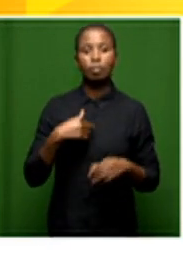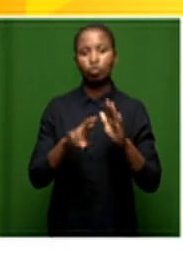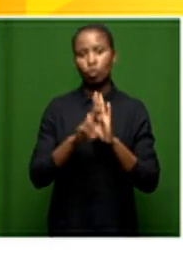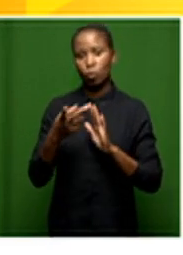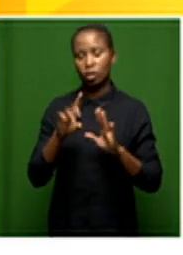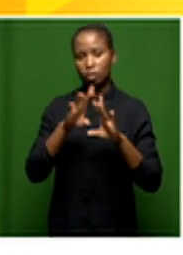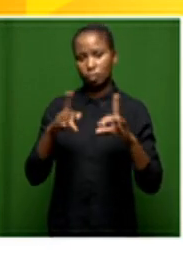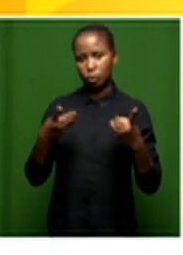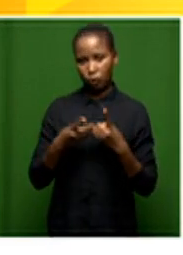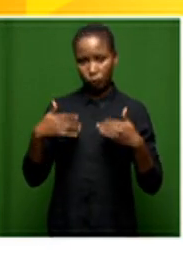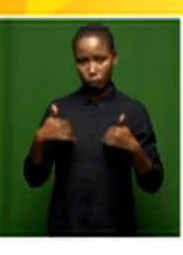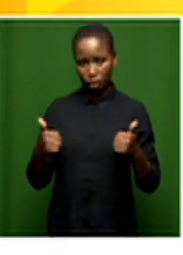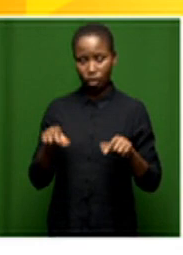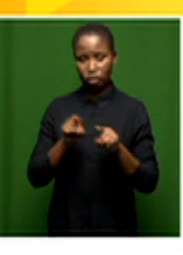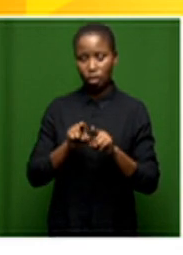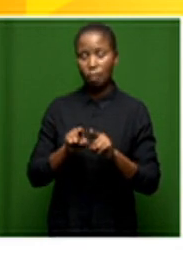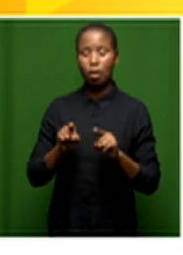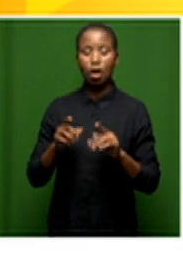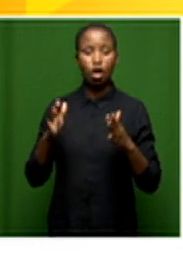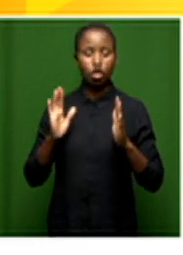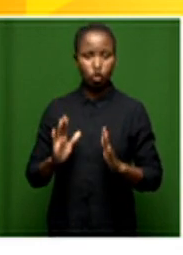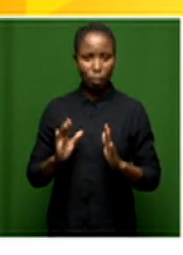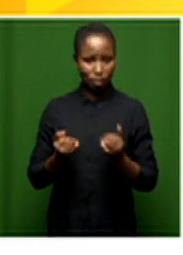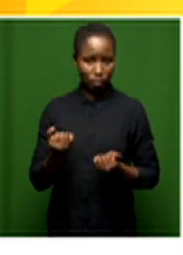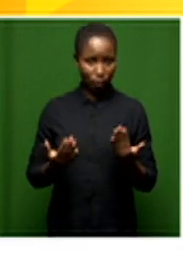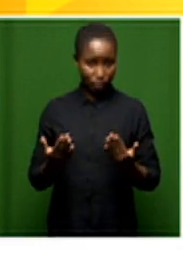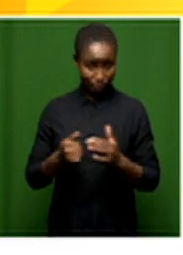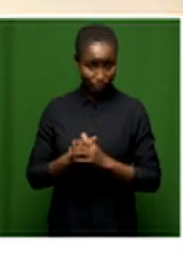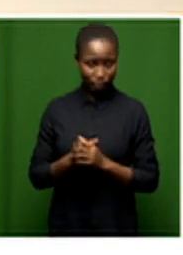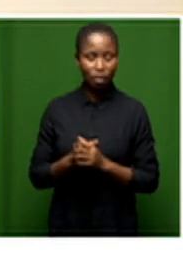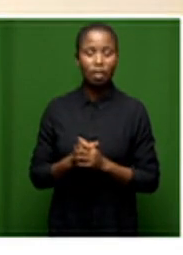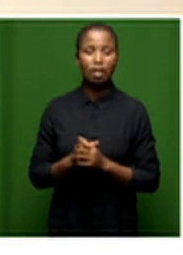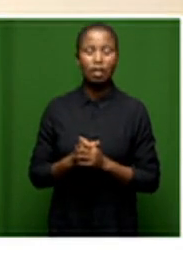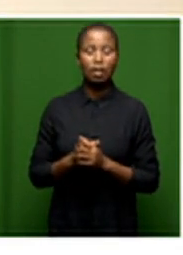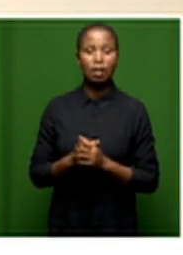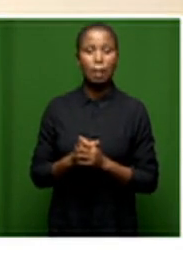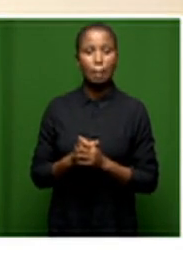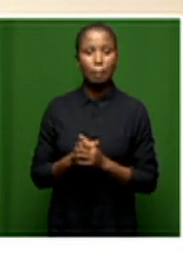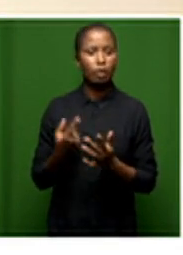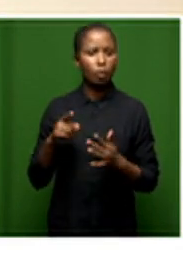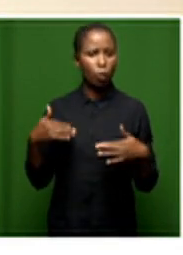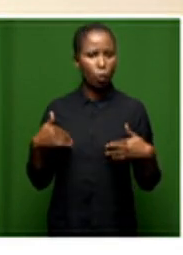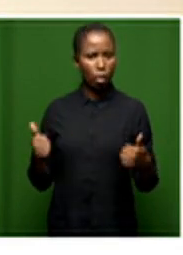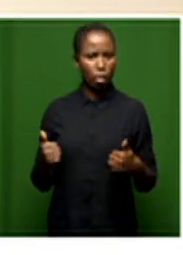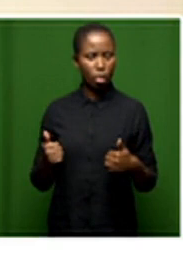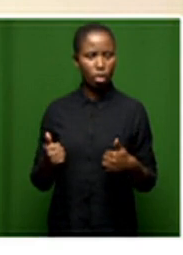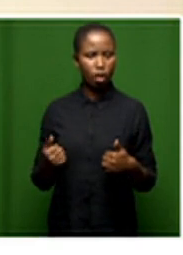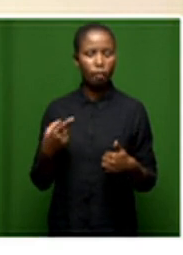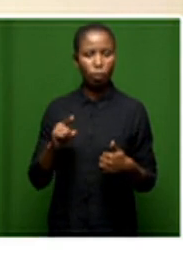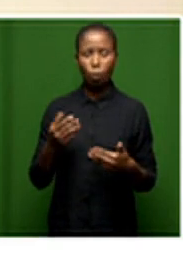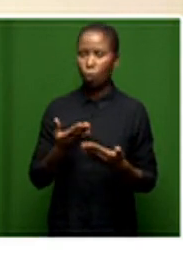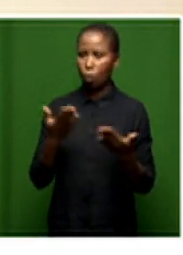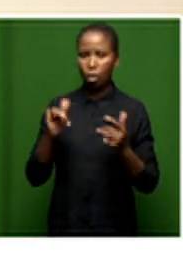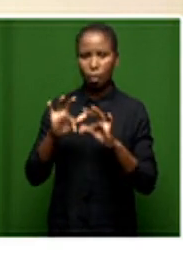our Department of Health and Human Services, which is our premier agency for the health of all